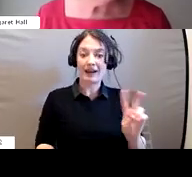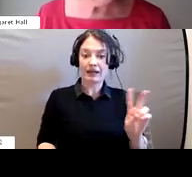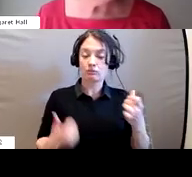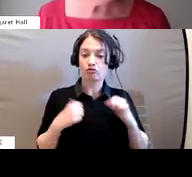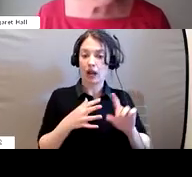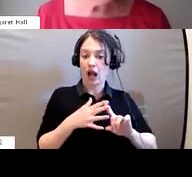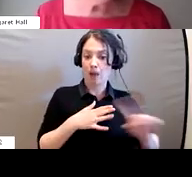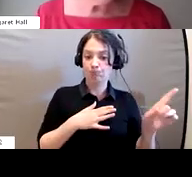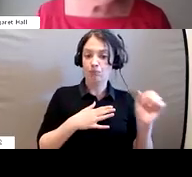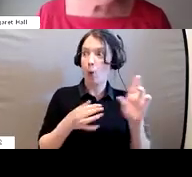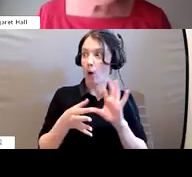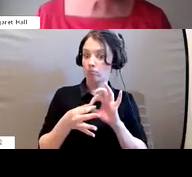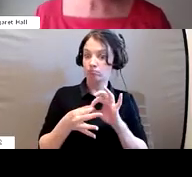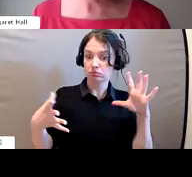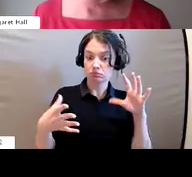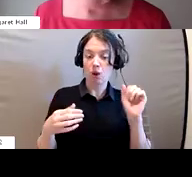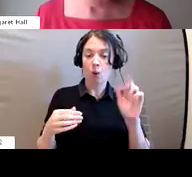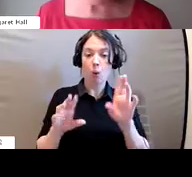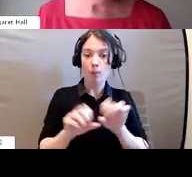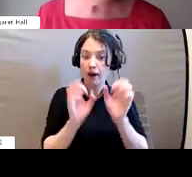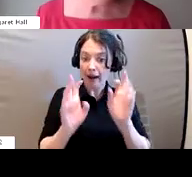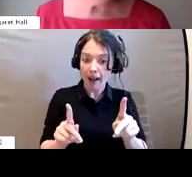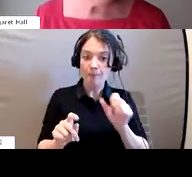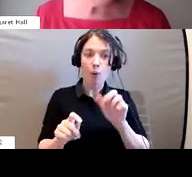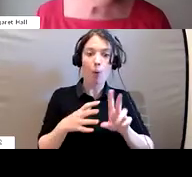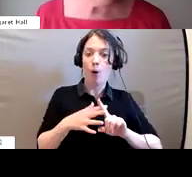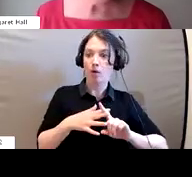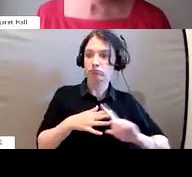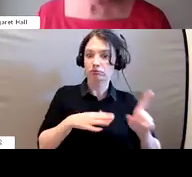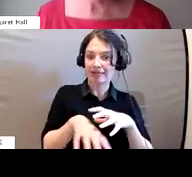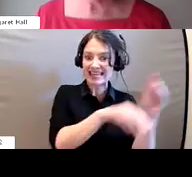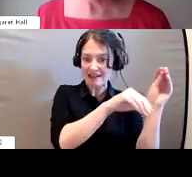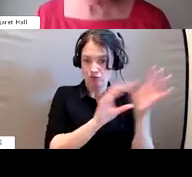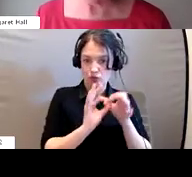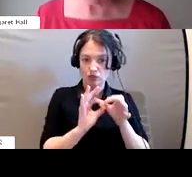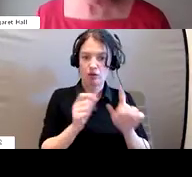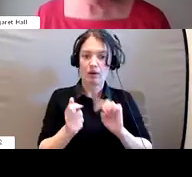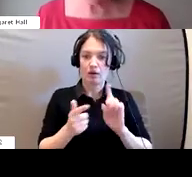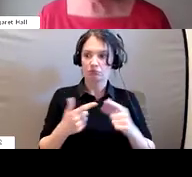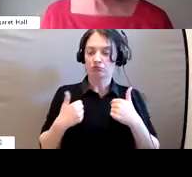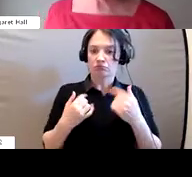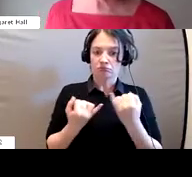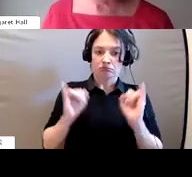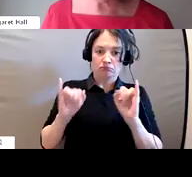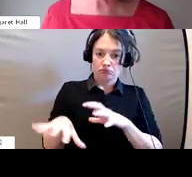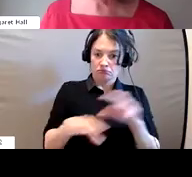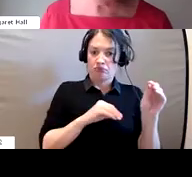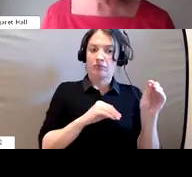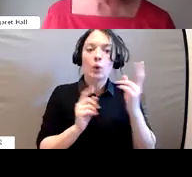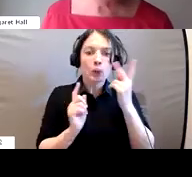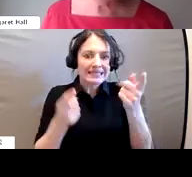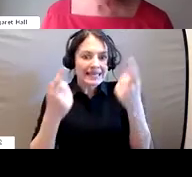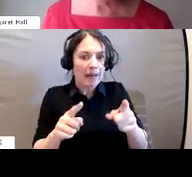extricate themselves or otherwise escape the control relationship and exert their autonomy. Sort of the